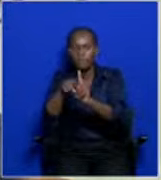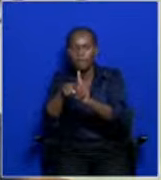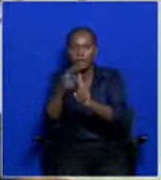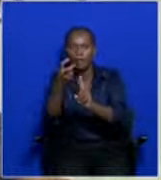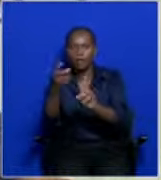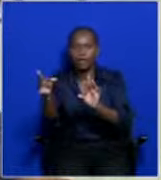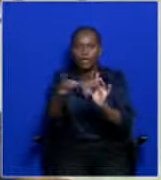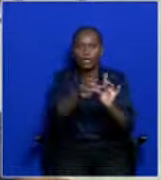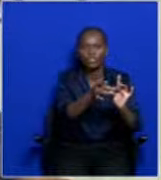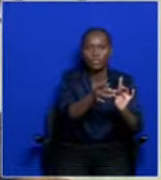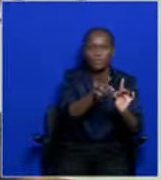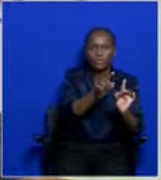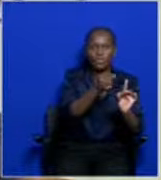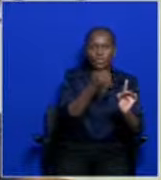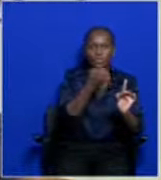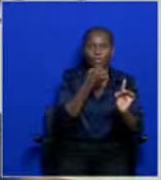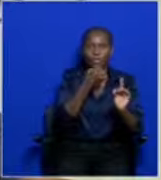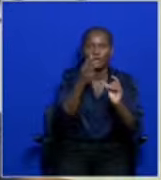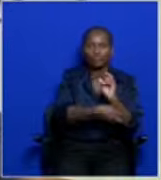But on